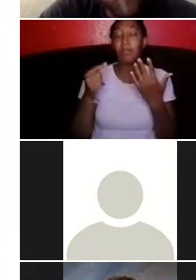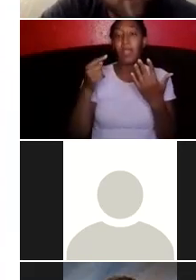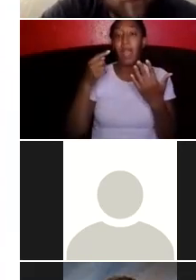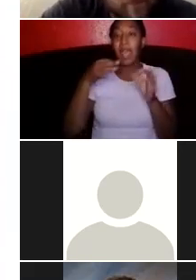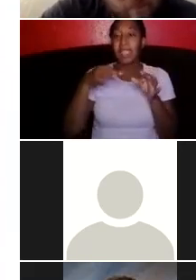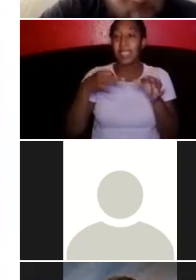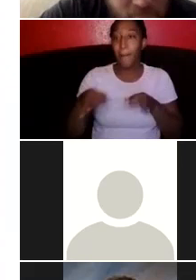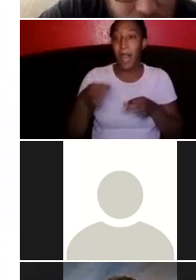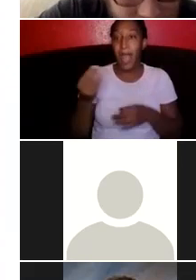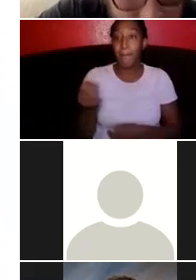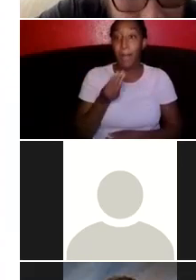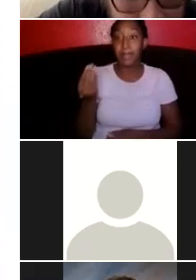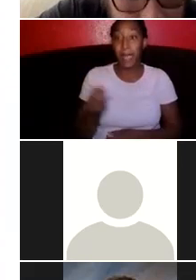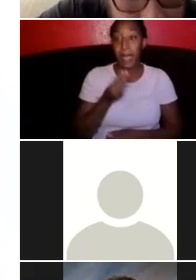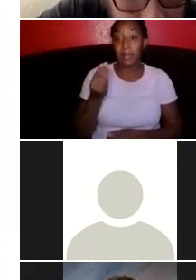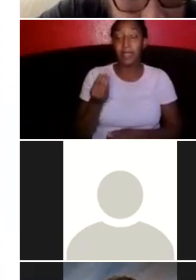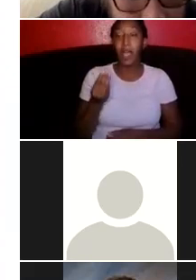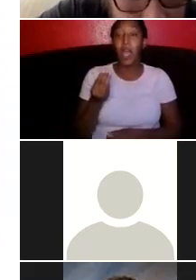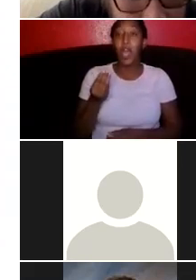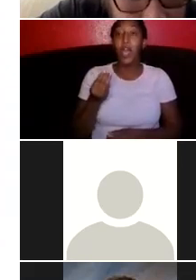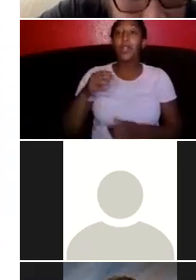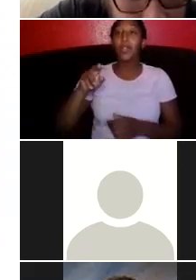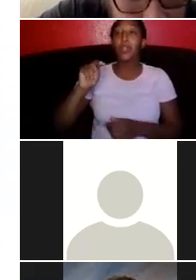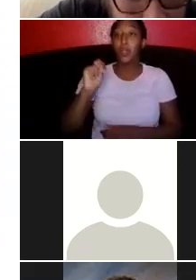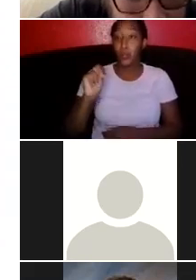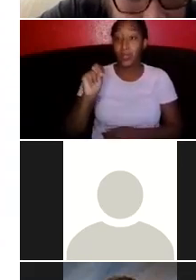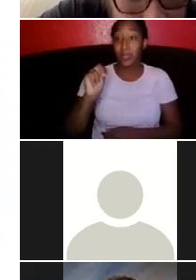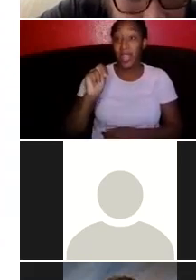laws. We looked at Newton's 3 laws of motion.